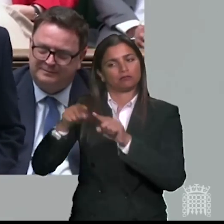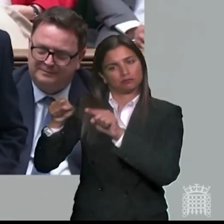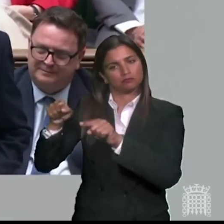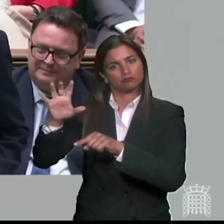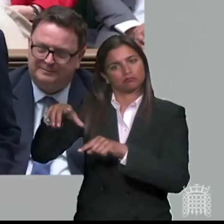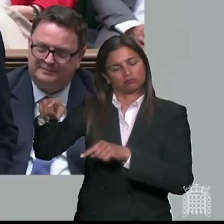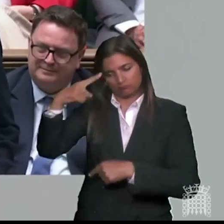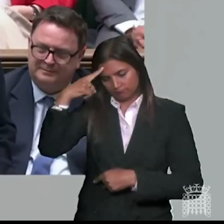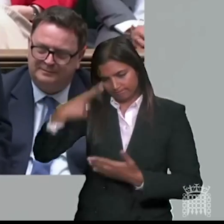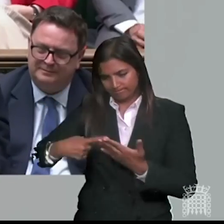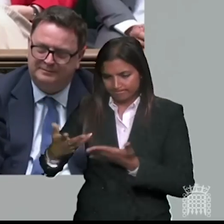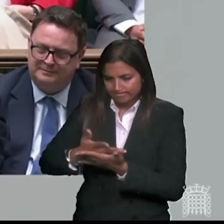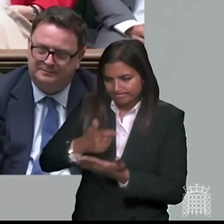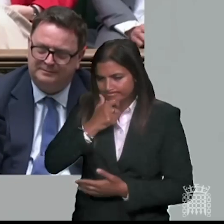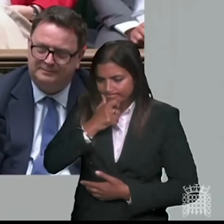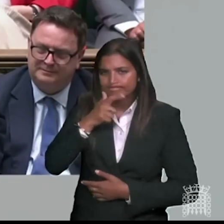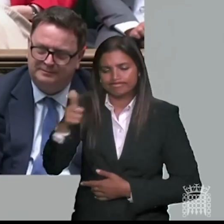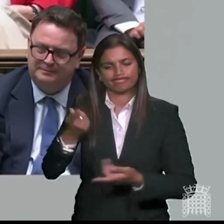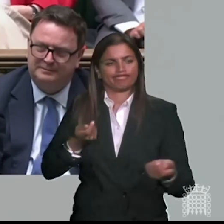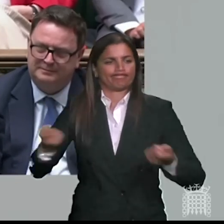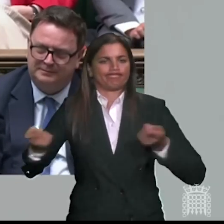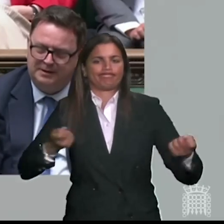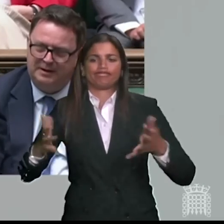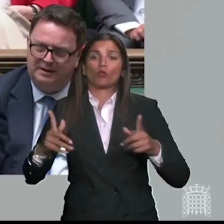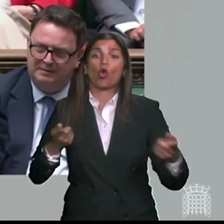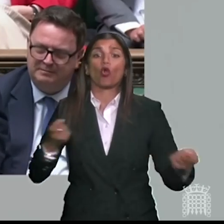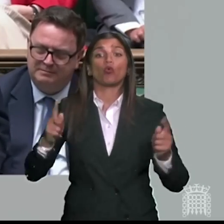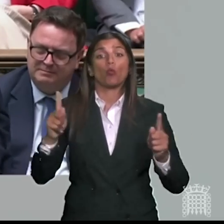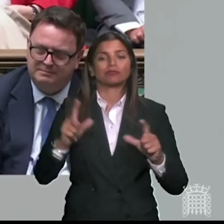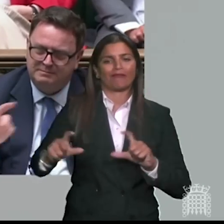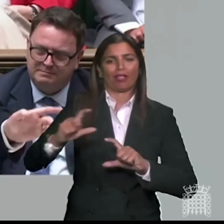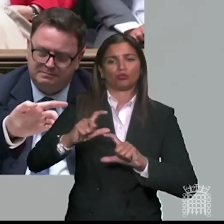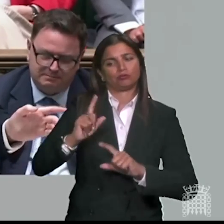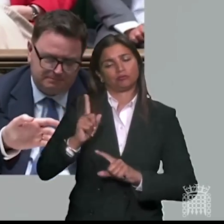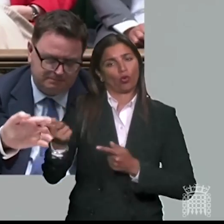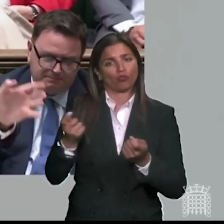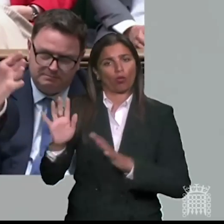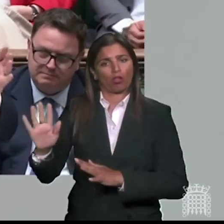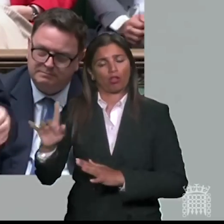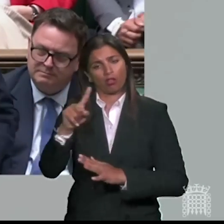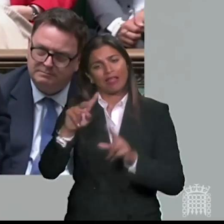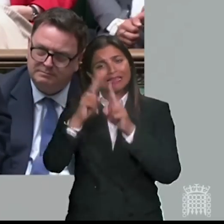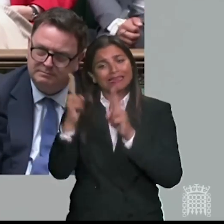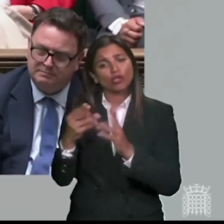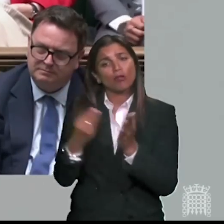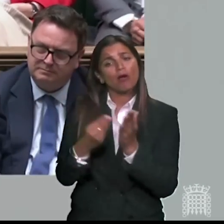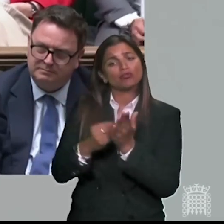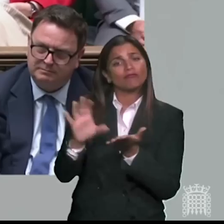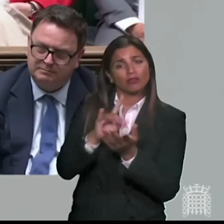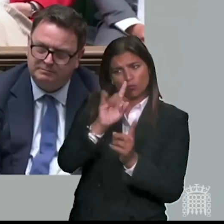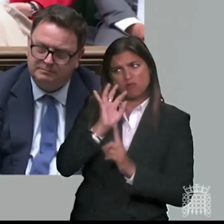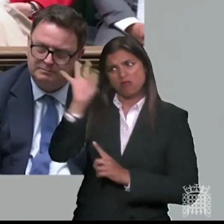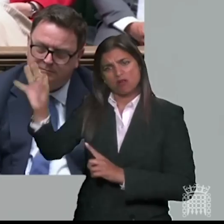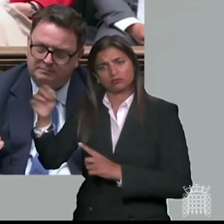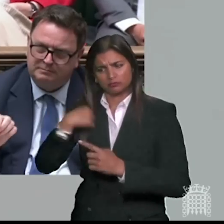the necessary measures to control inflation. Just ask the IMF about what we have done in support of